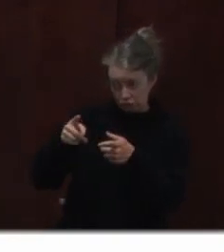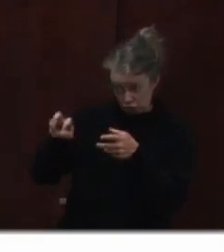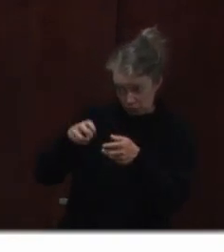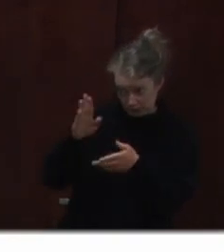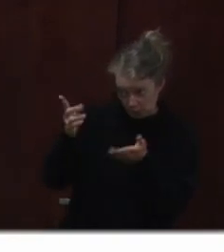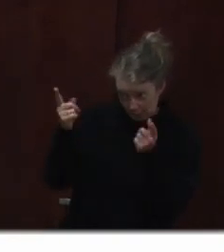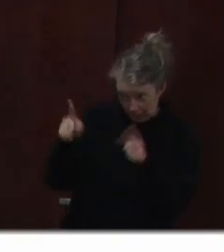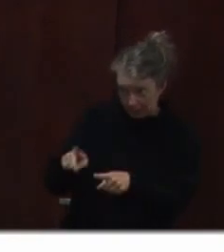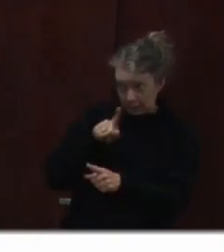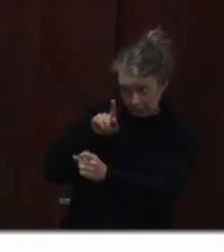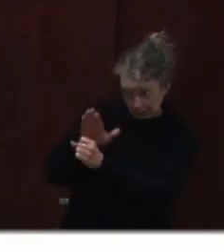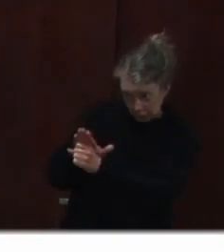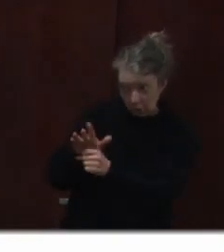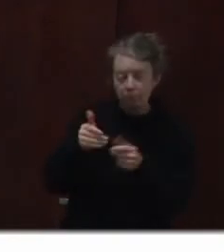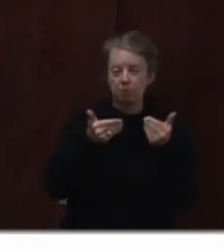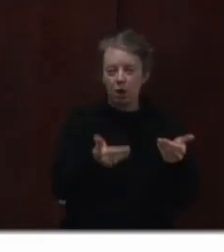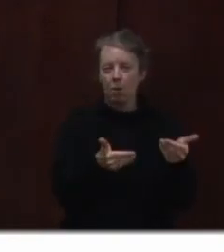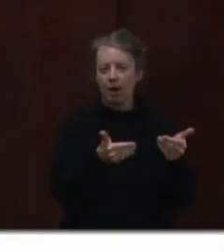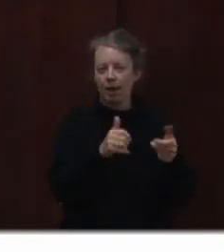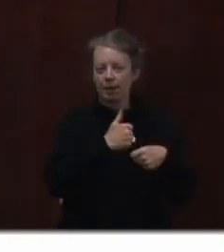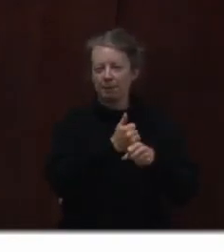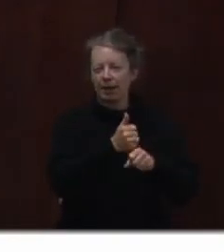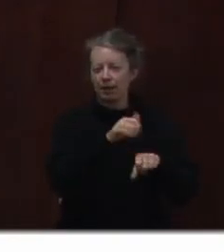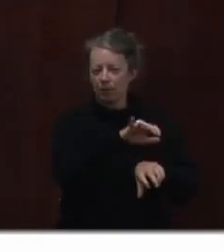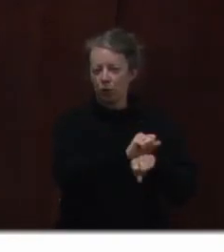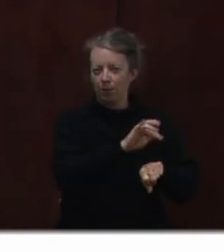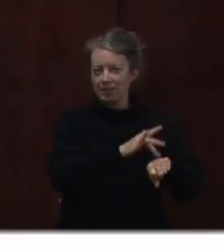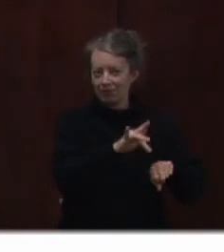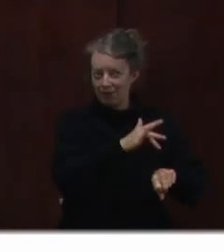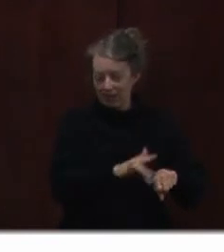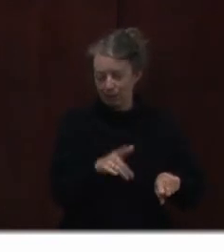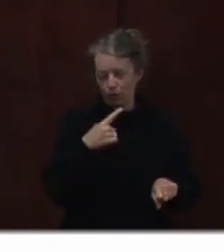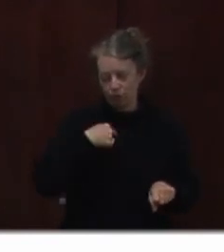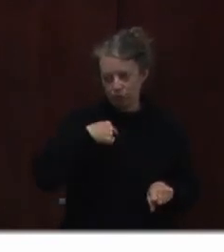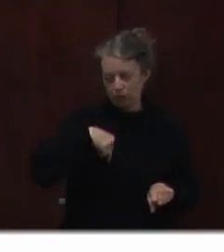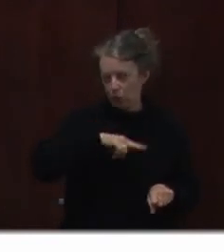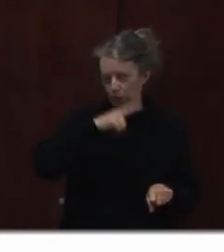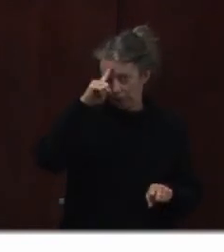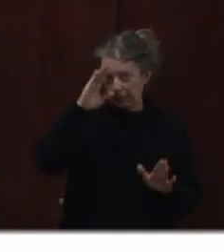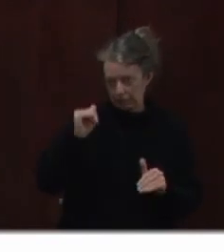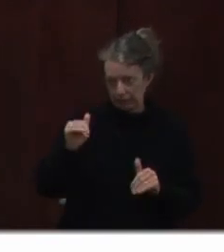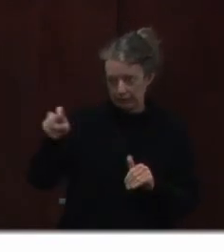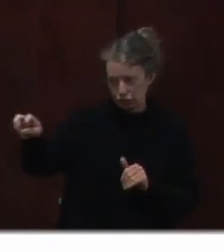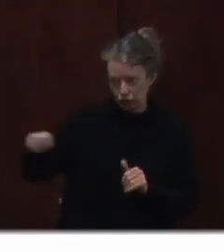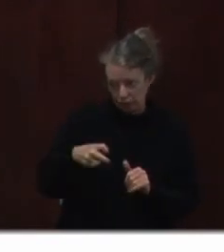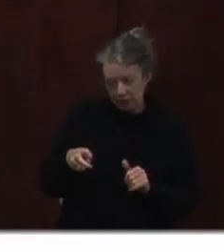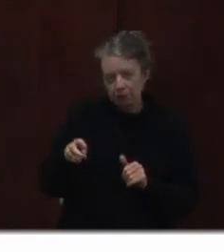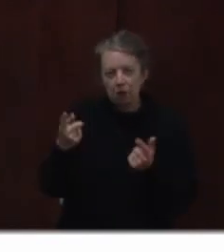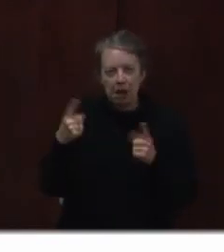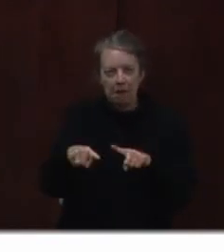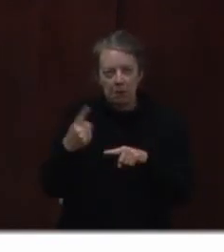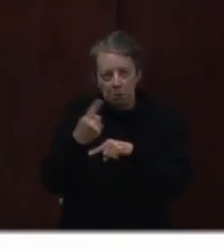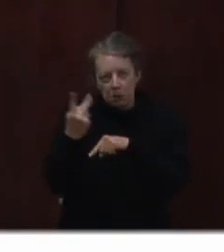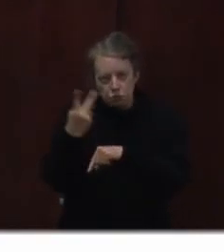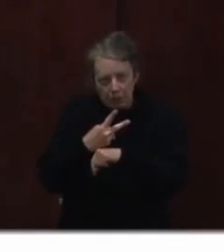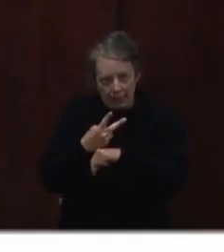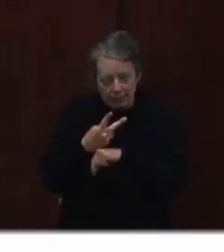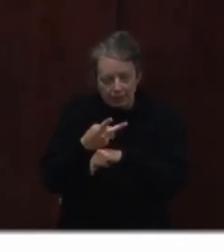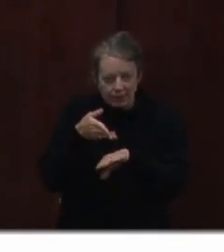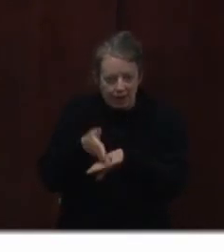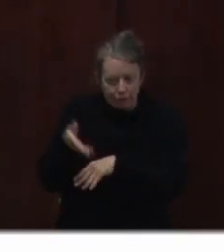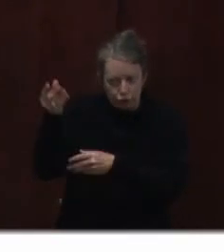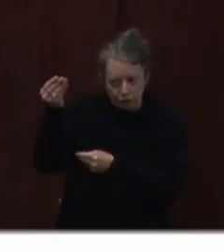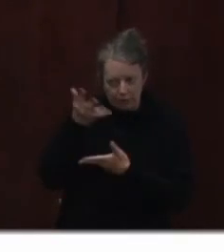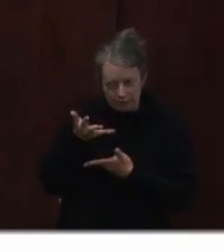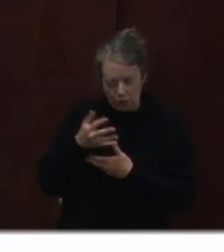up appointments with the expectation that the transfer will happen probably within 24 to 48 hours. Thank you.